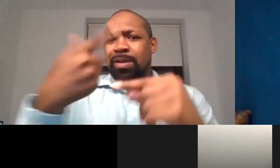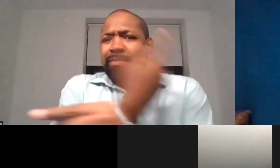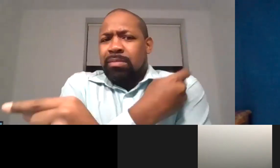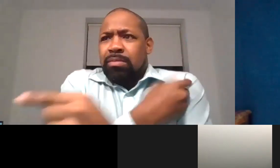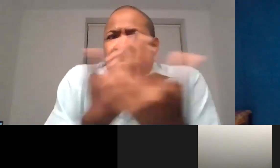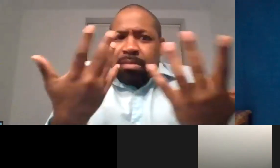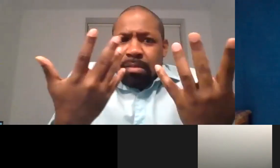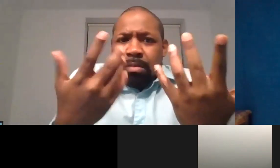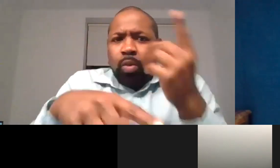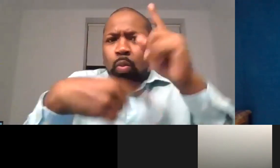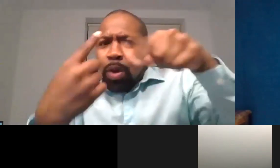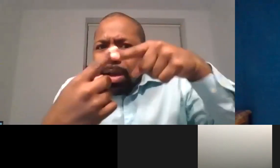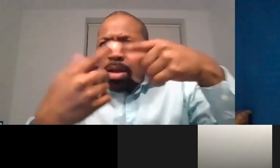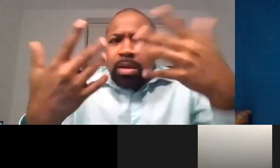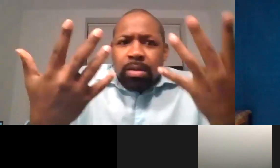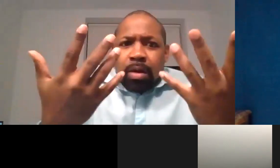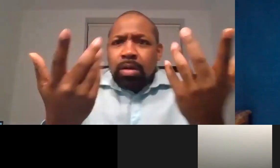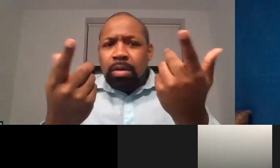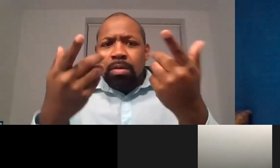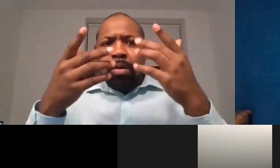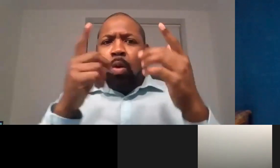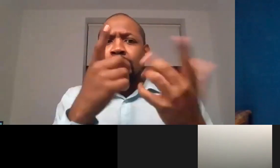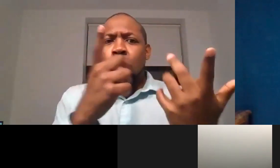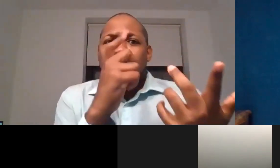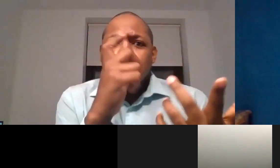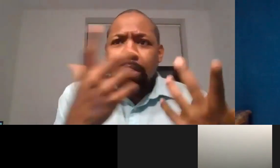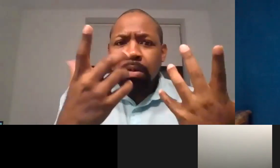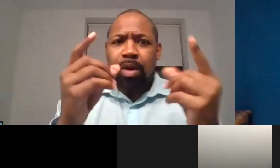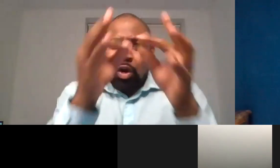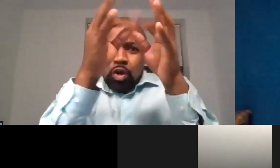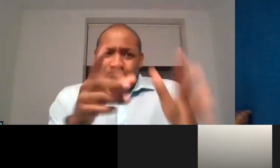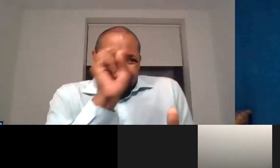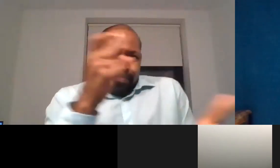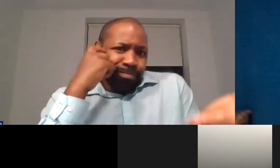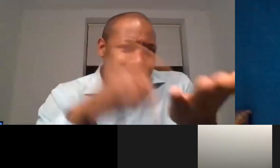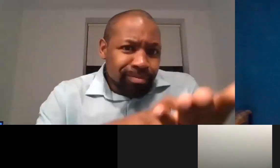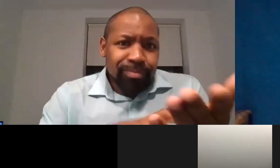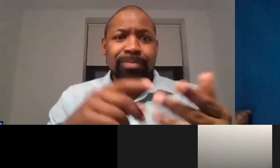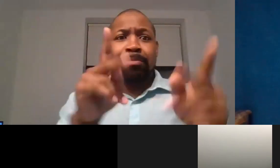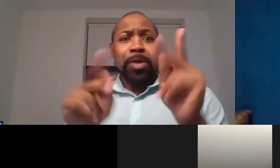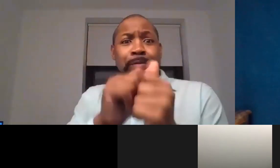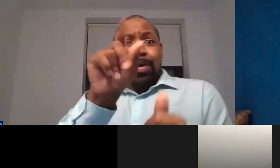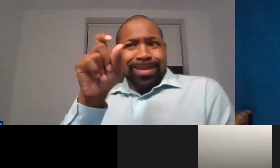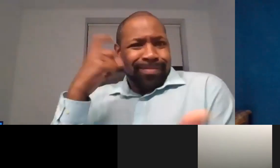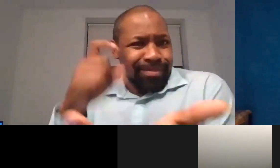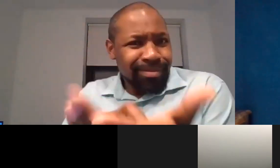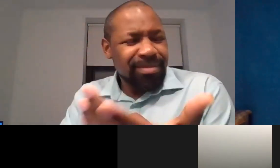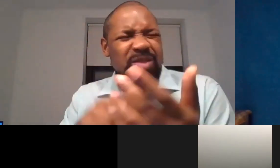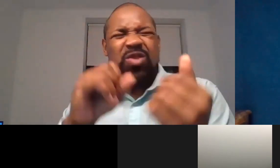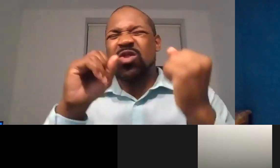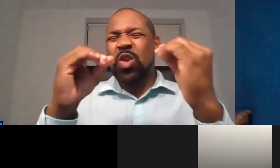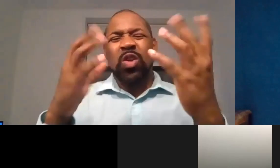Providence Journal concerns, and when we're going to be able to get that, and that the interpreters should